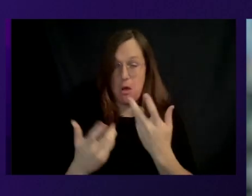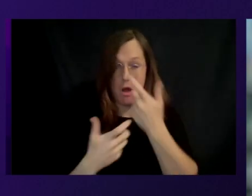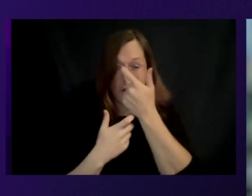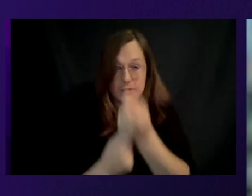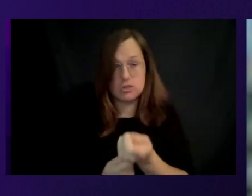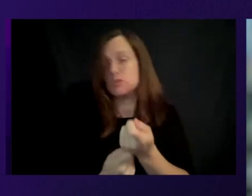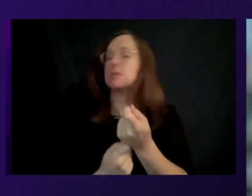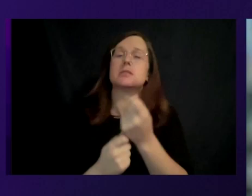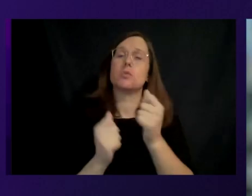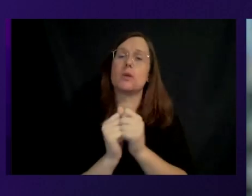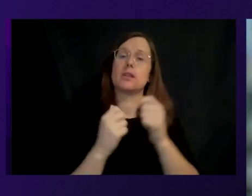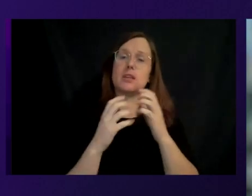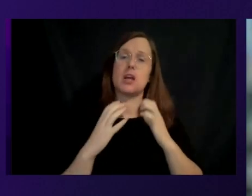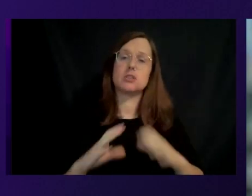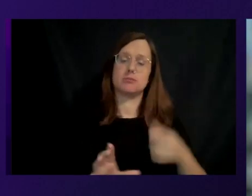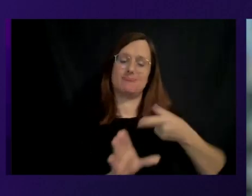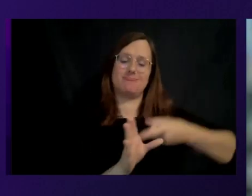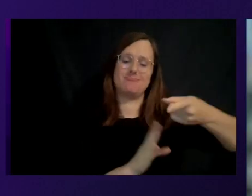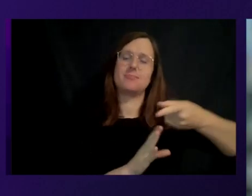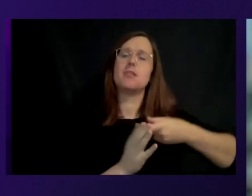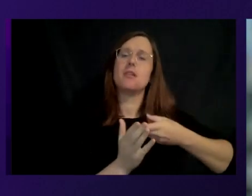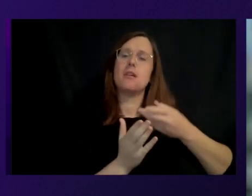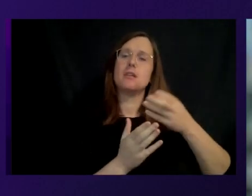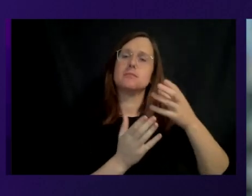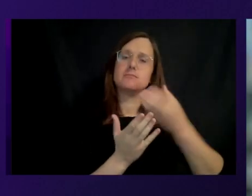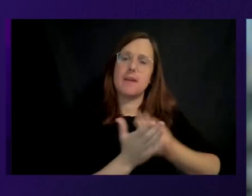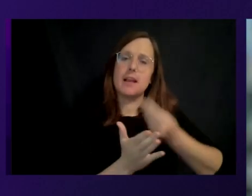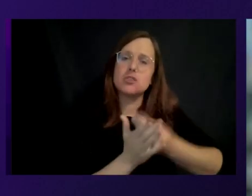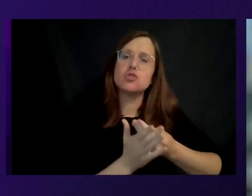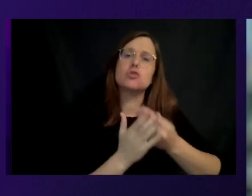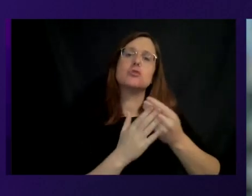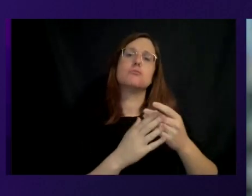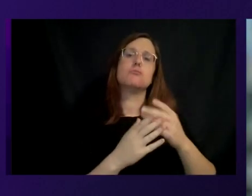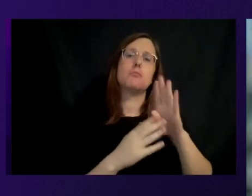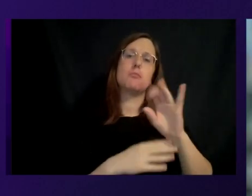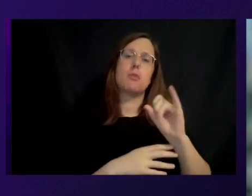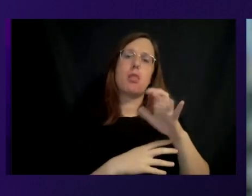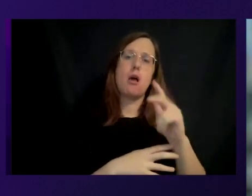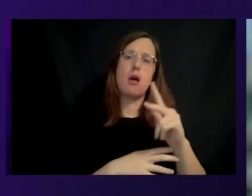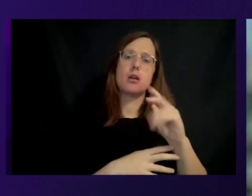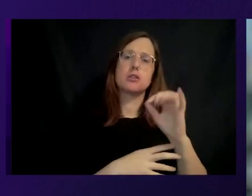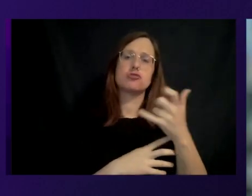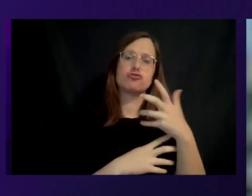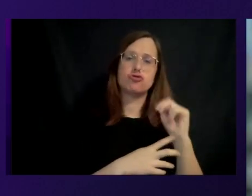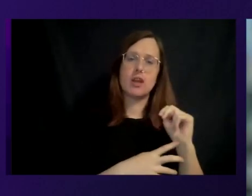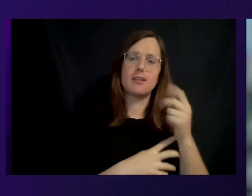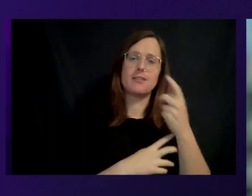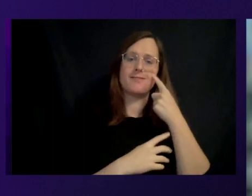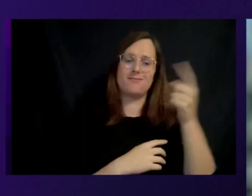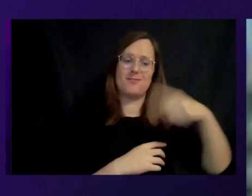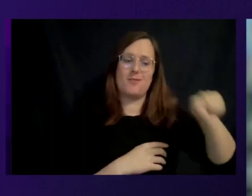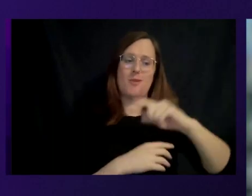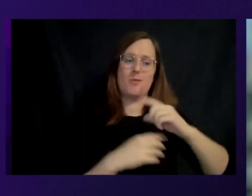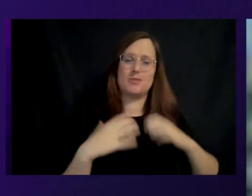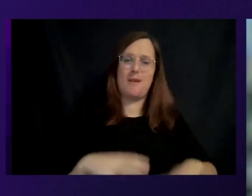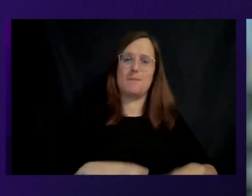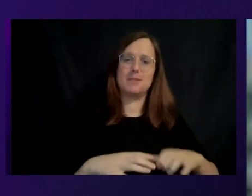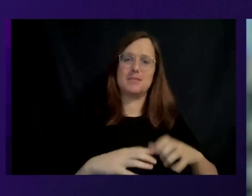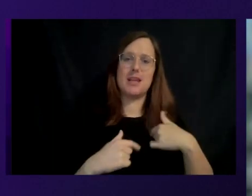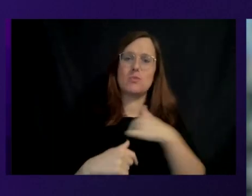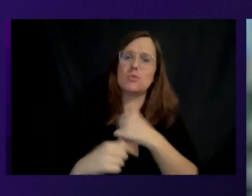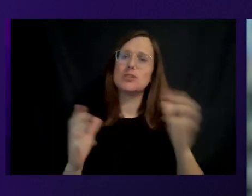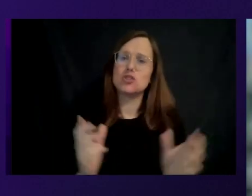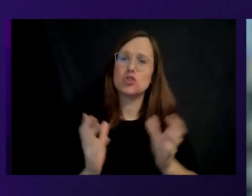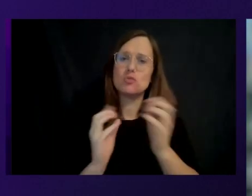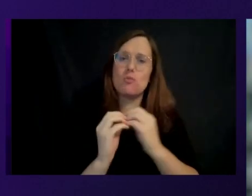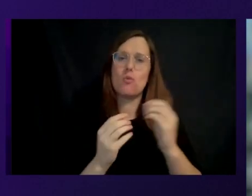services, blockchain, and data privacy engineering customers for these capabilities, and we encourage more and more partners to lean in and take